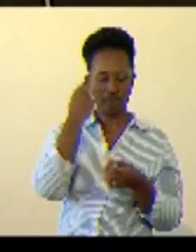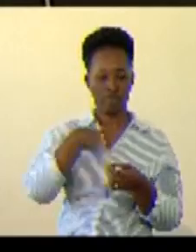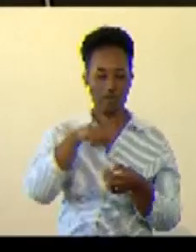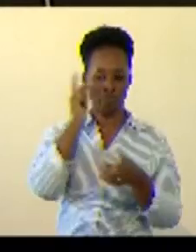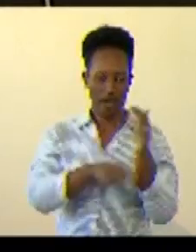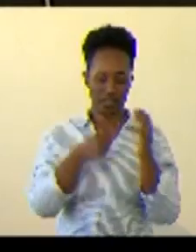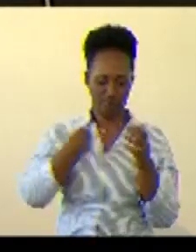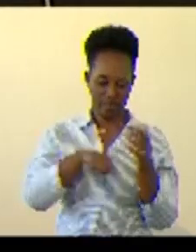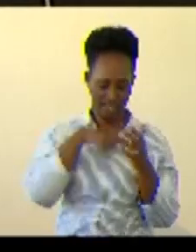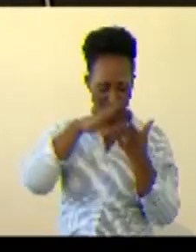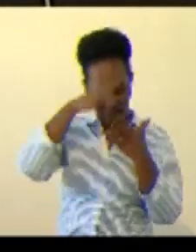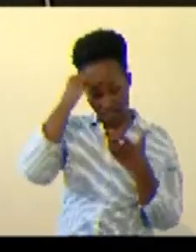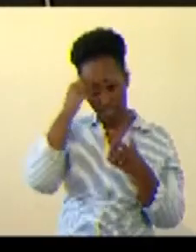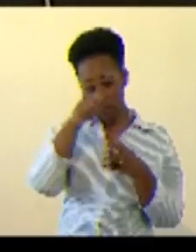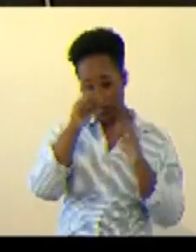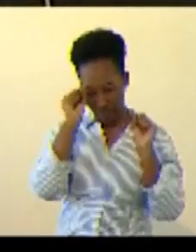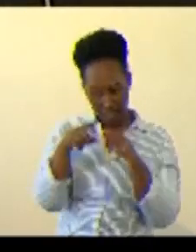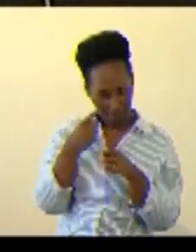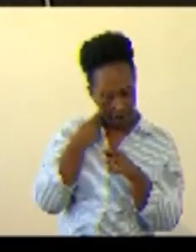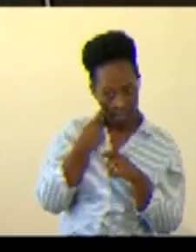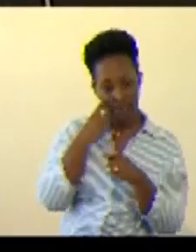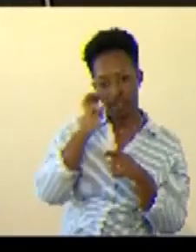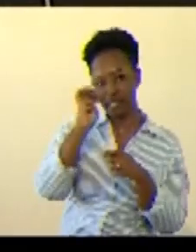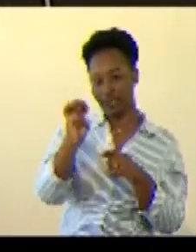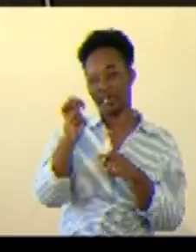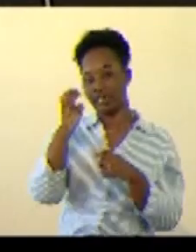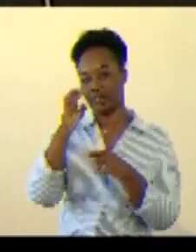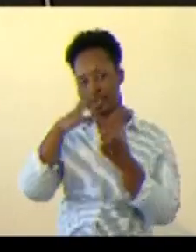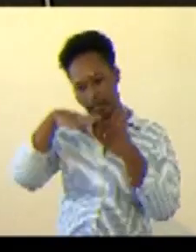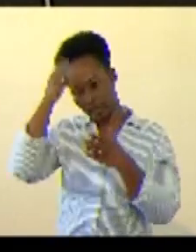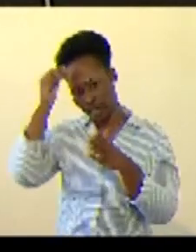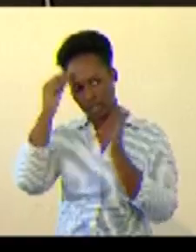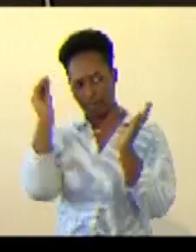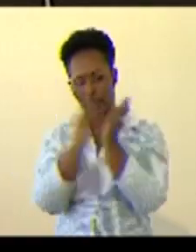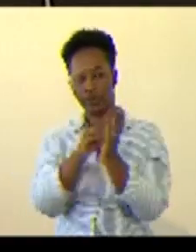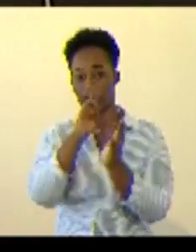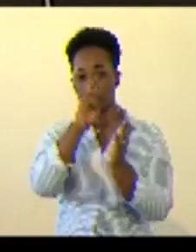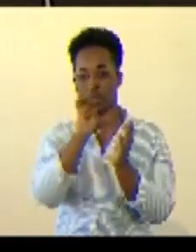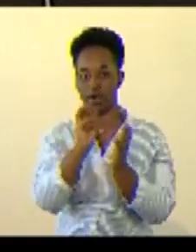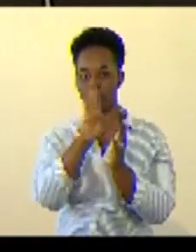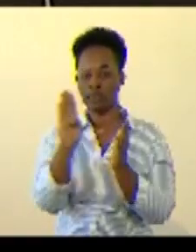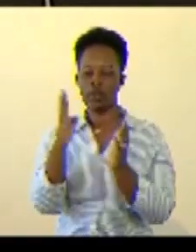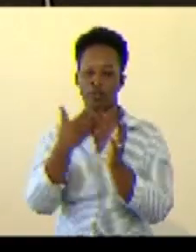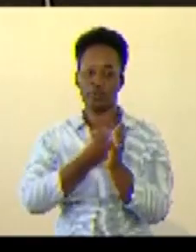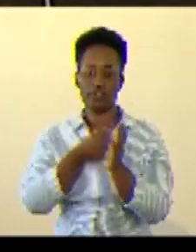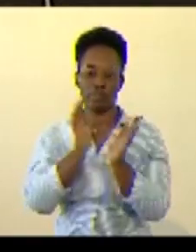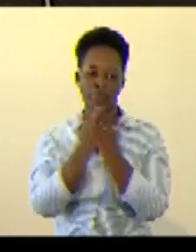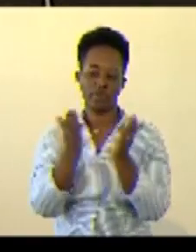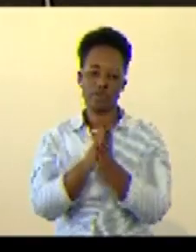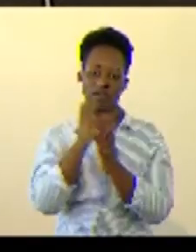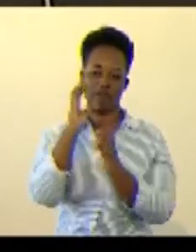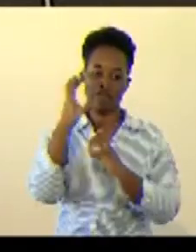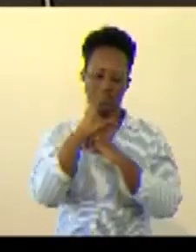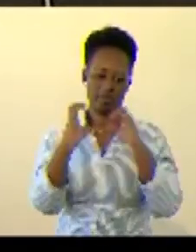can go on the e-learning portal of Rwanda Education Board. We have a book of Senior 4 Chemistry. You will